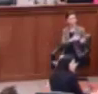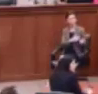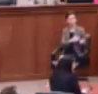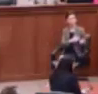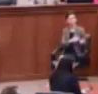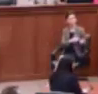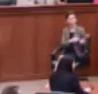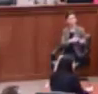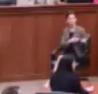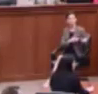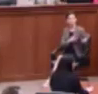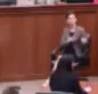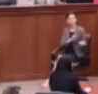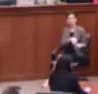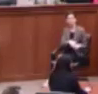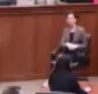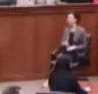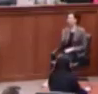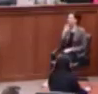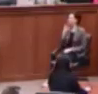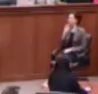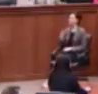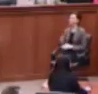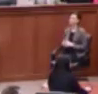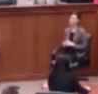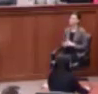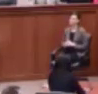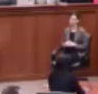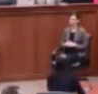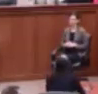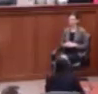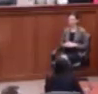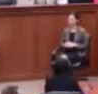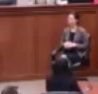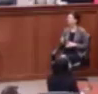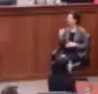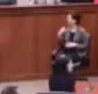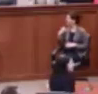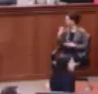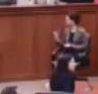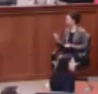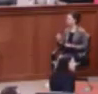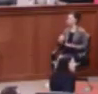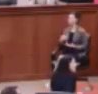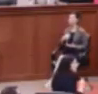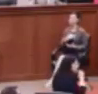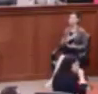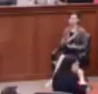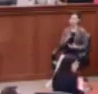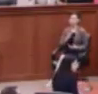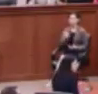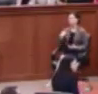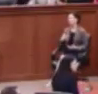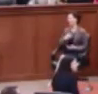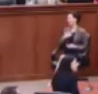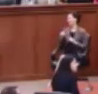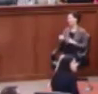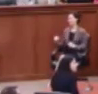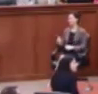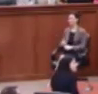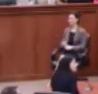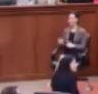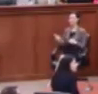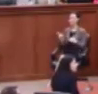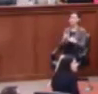to introduce the team today. Thank you, Madam Chairman and members of the board. We're really pleased to be here today for a couple of reasons. One is